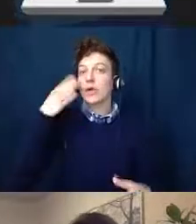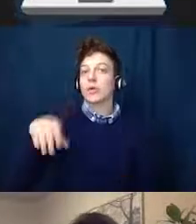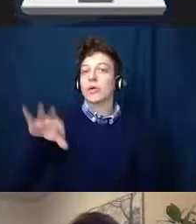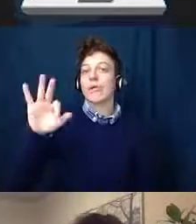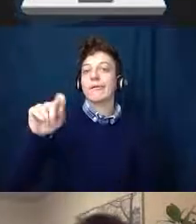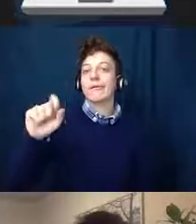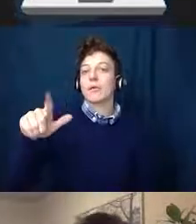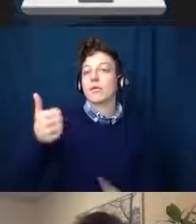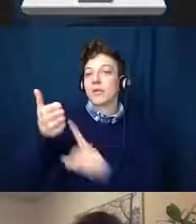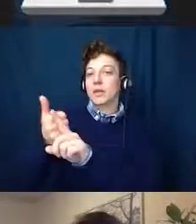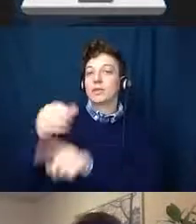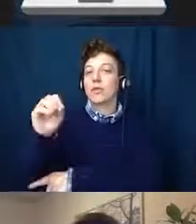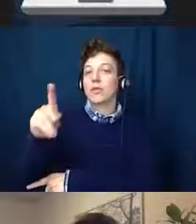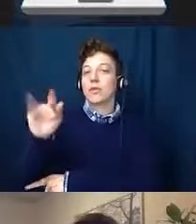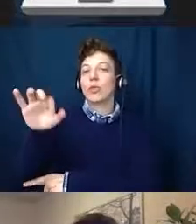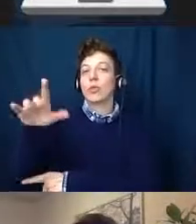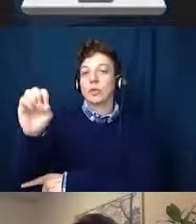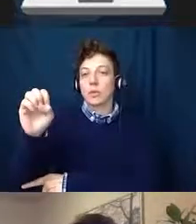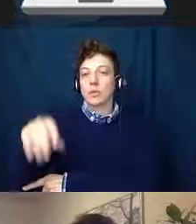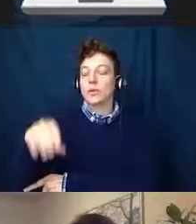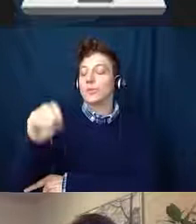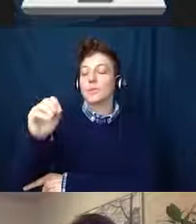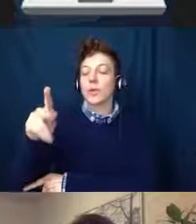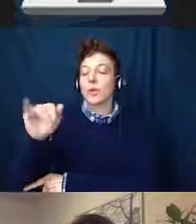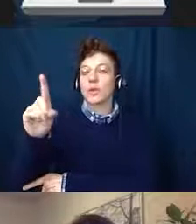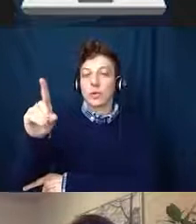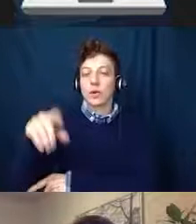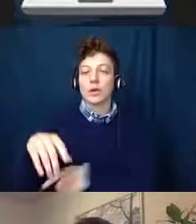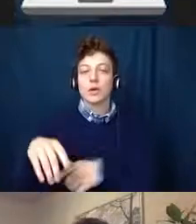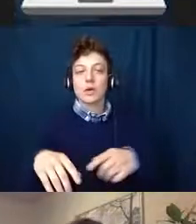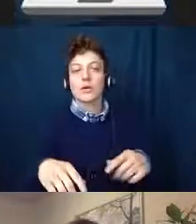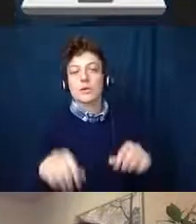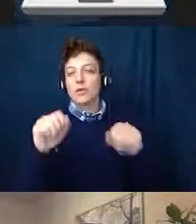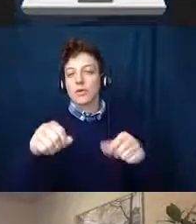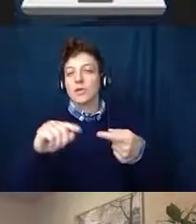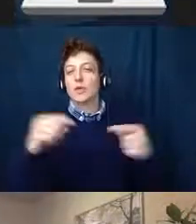reverse an overdose that's caused by an opioid.